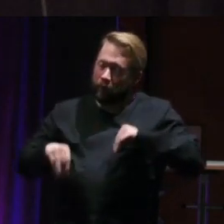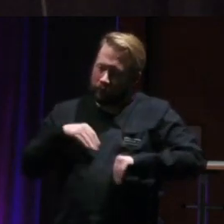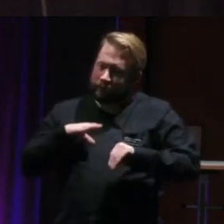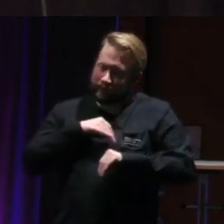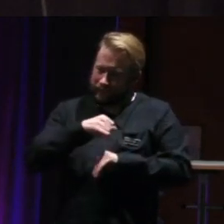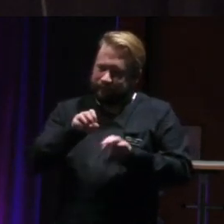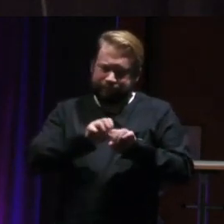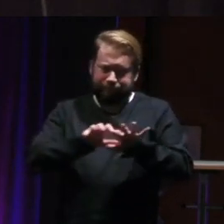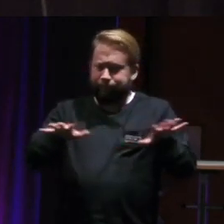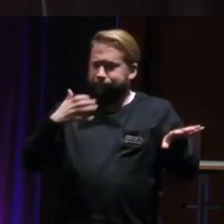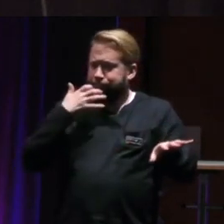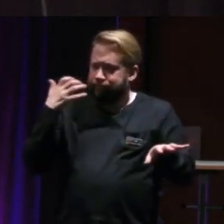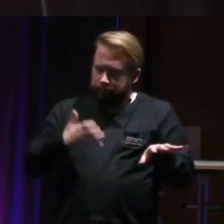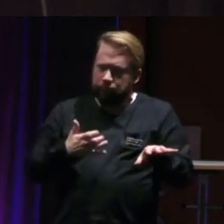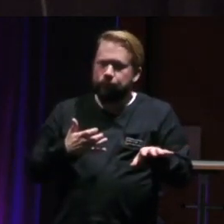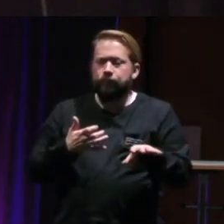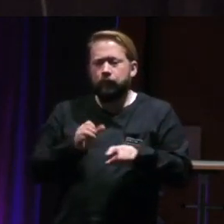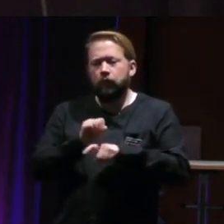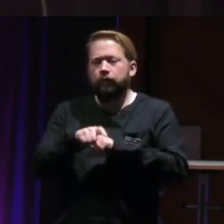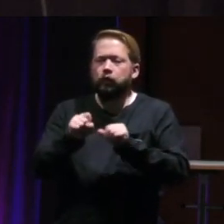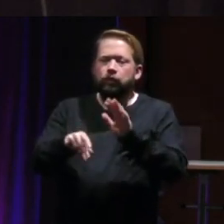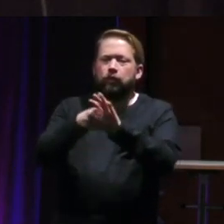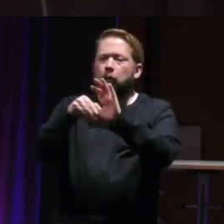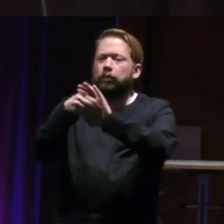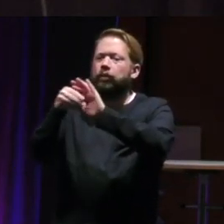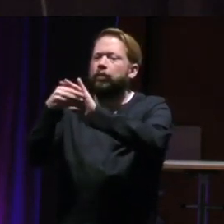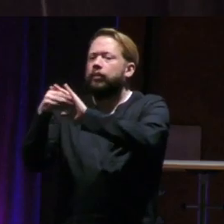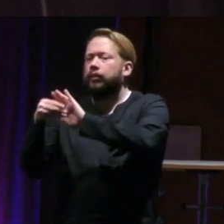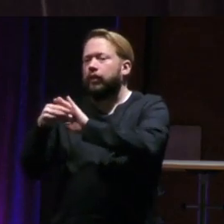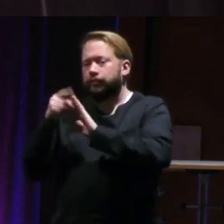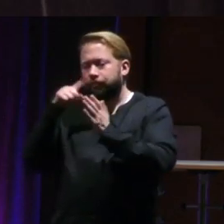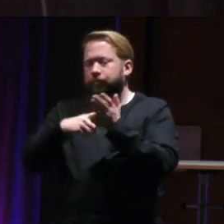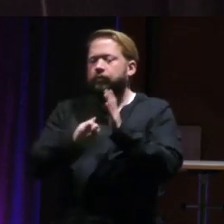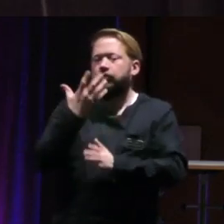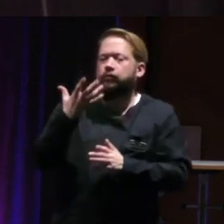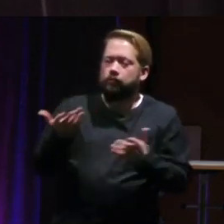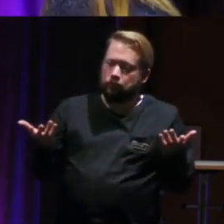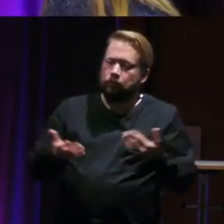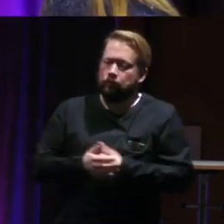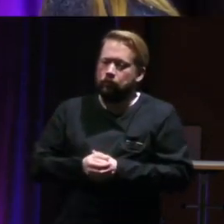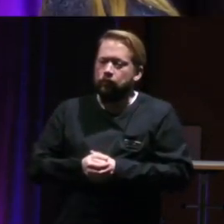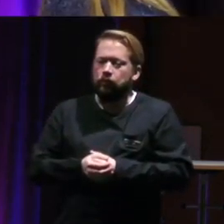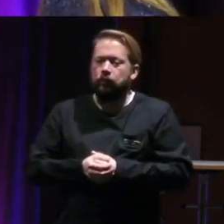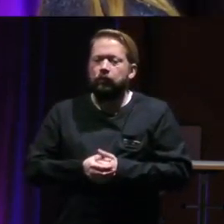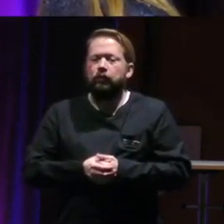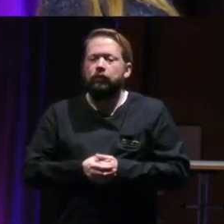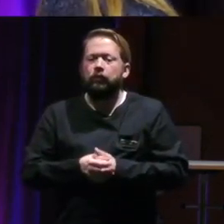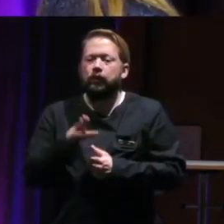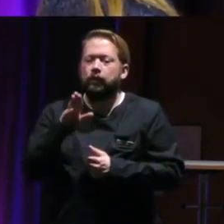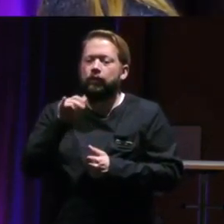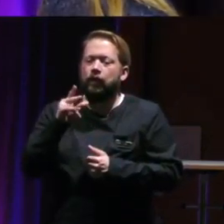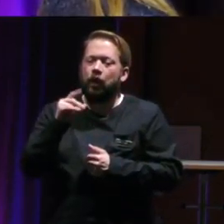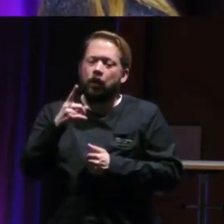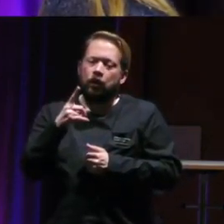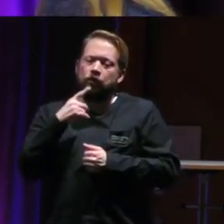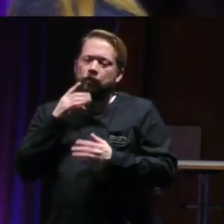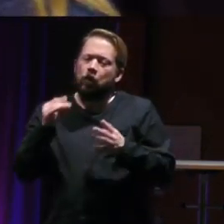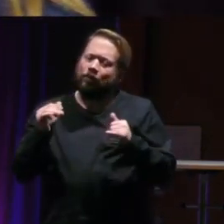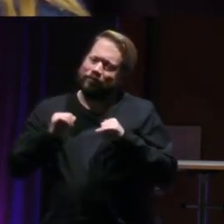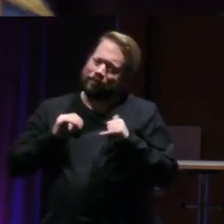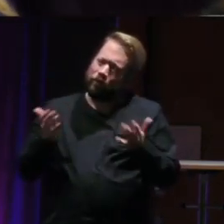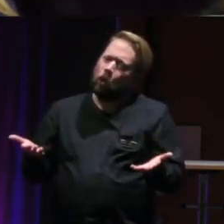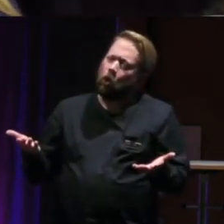should pay for, like. But anyway, it should be done. I mean, in the end, we all should